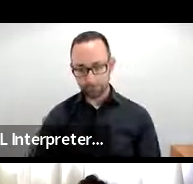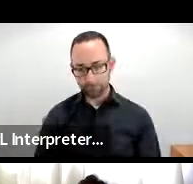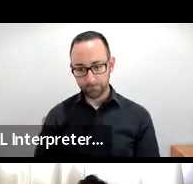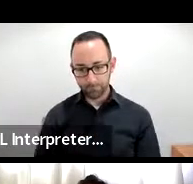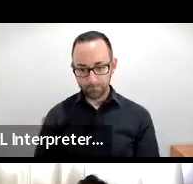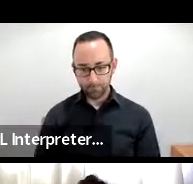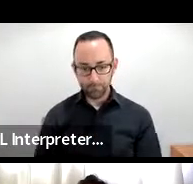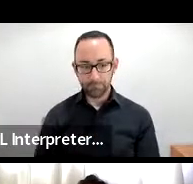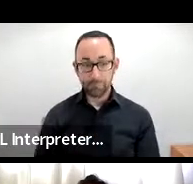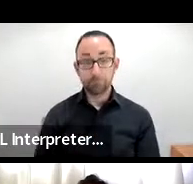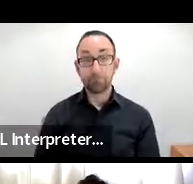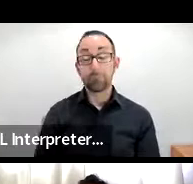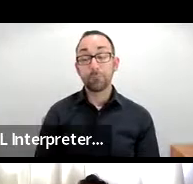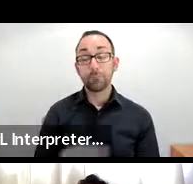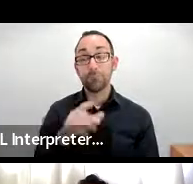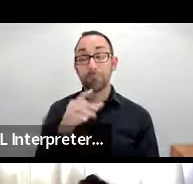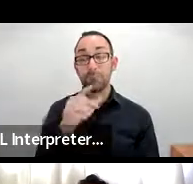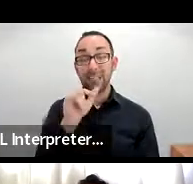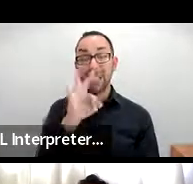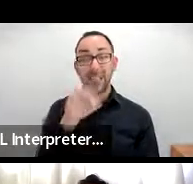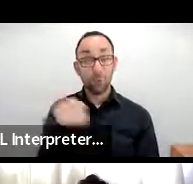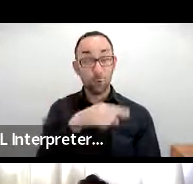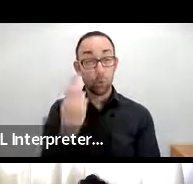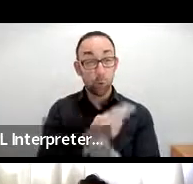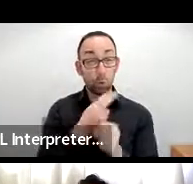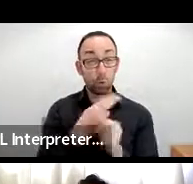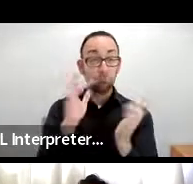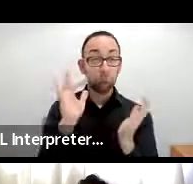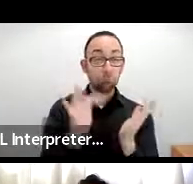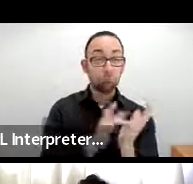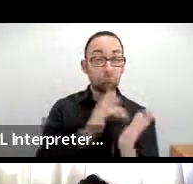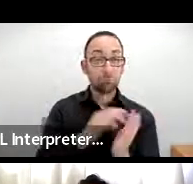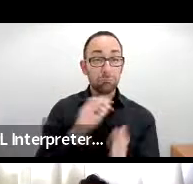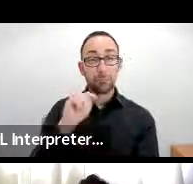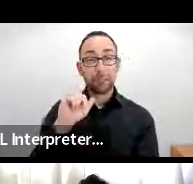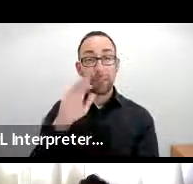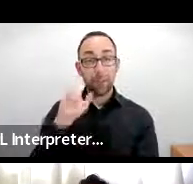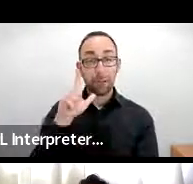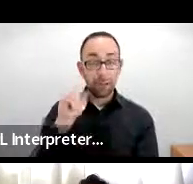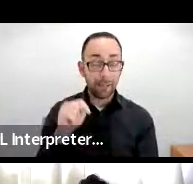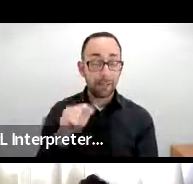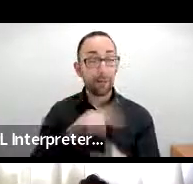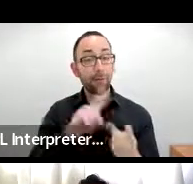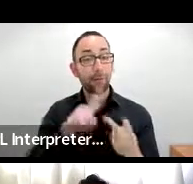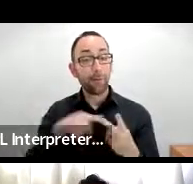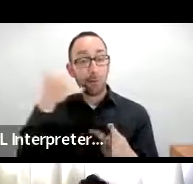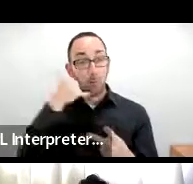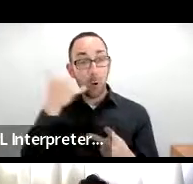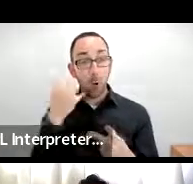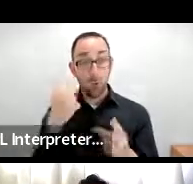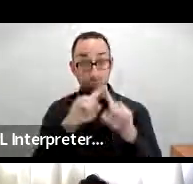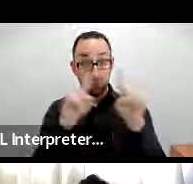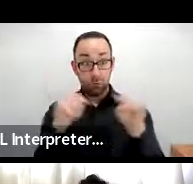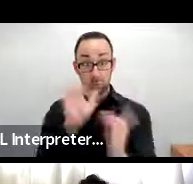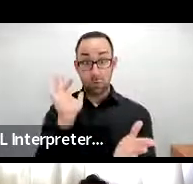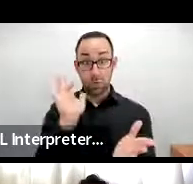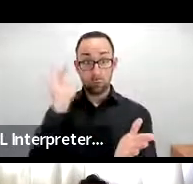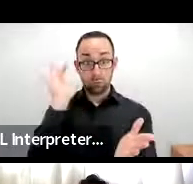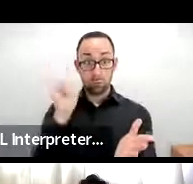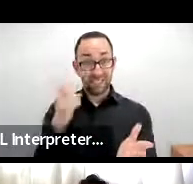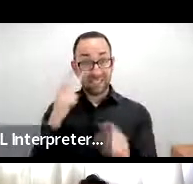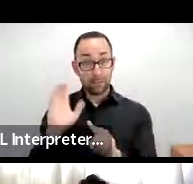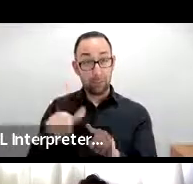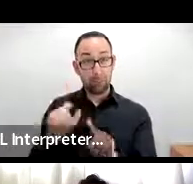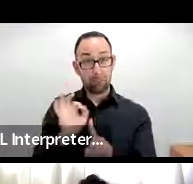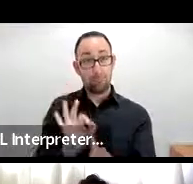ajuste. If you are on a tablet or phone, you can tap lightly on your screen. You will see 3 dots with the words more on the bottom